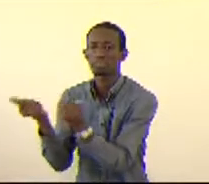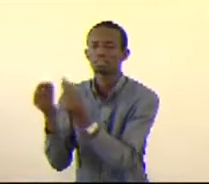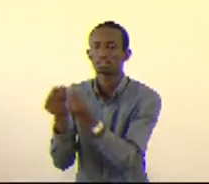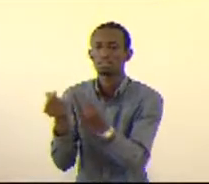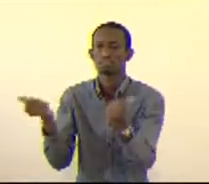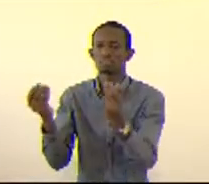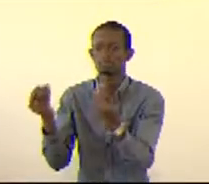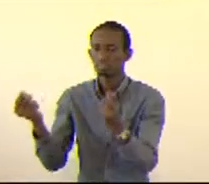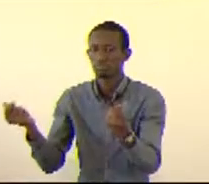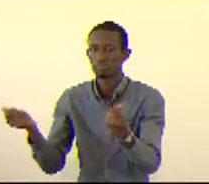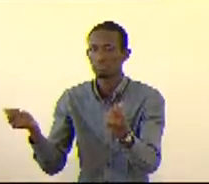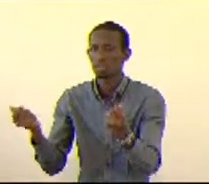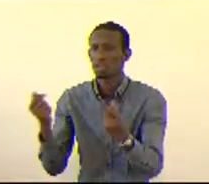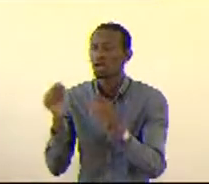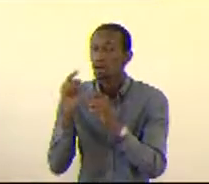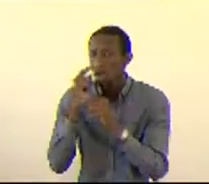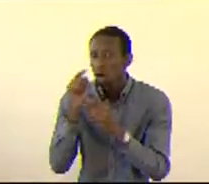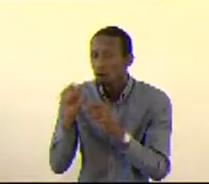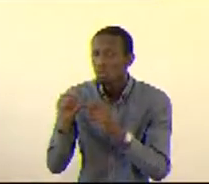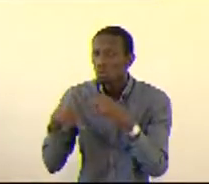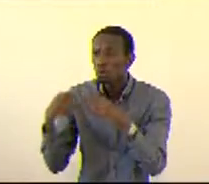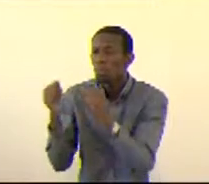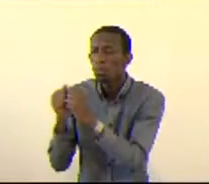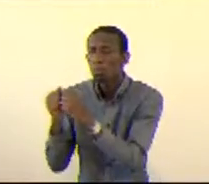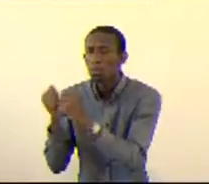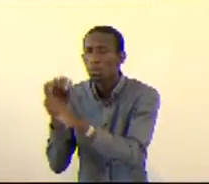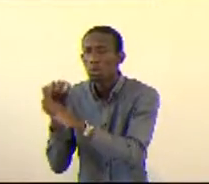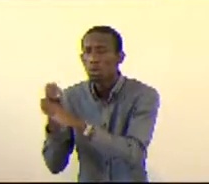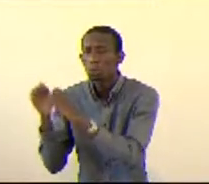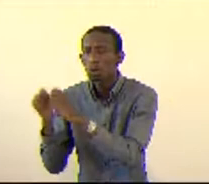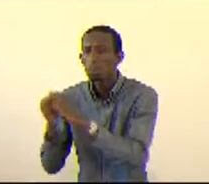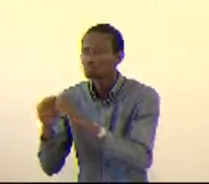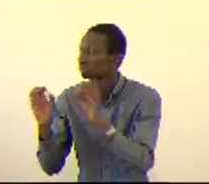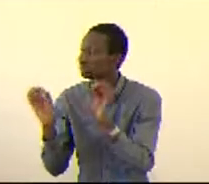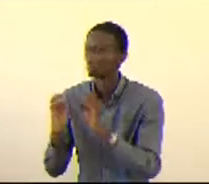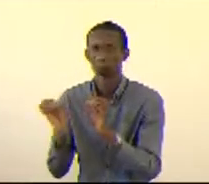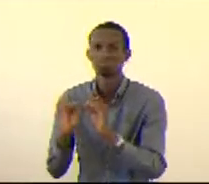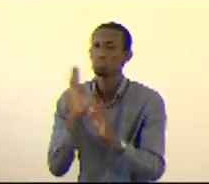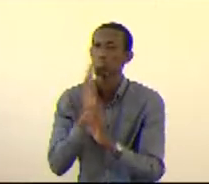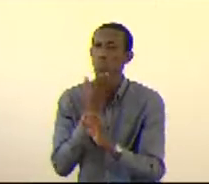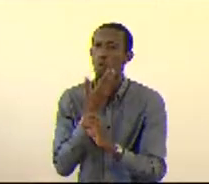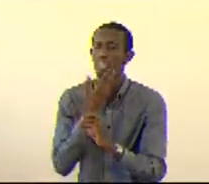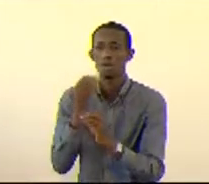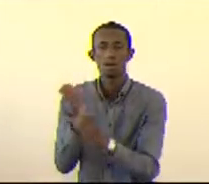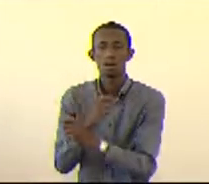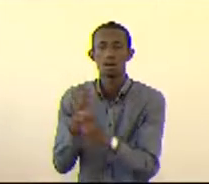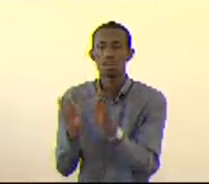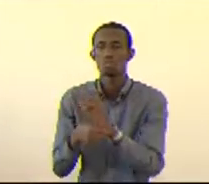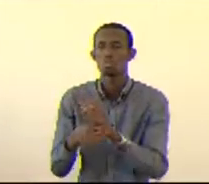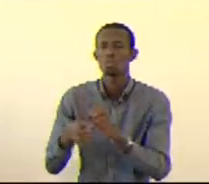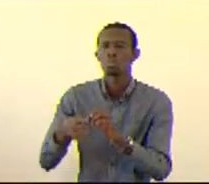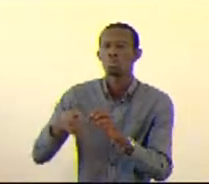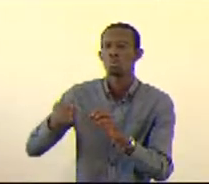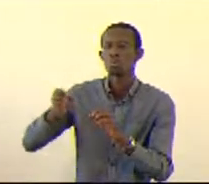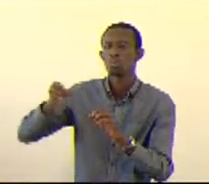after point C, we don't have any solid water. We have liquid water. So from C up to D, this is